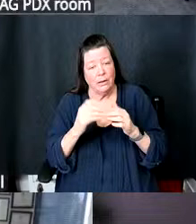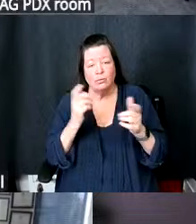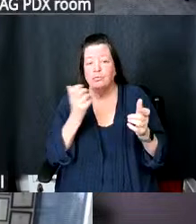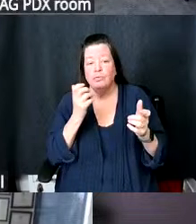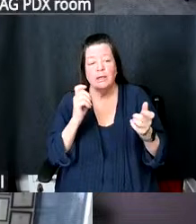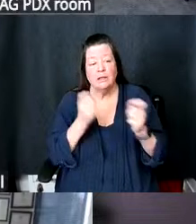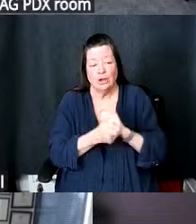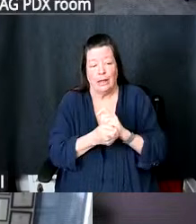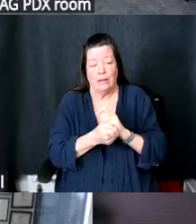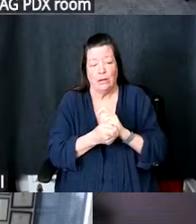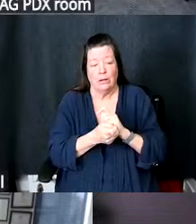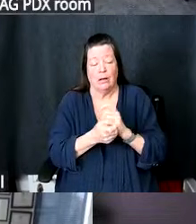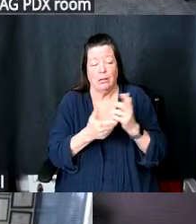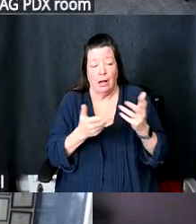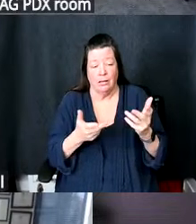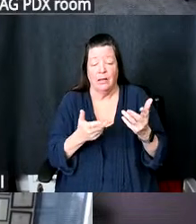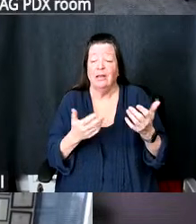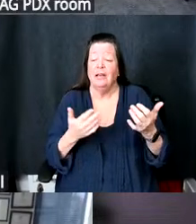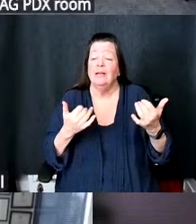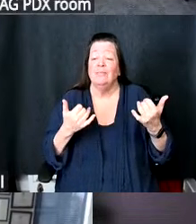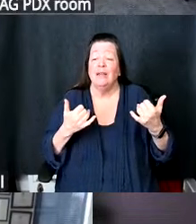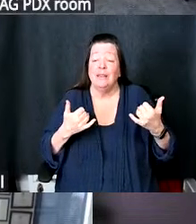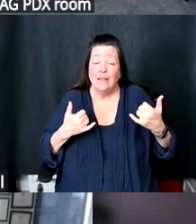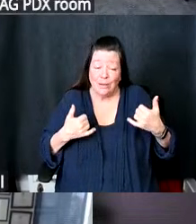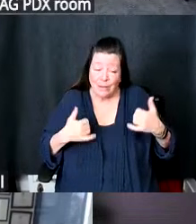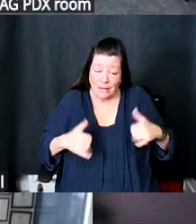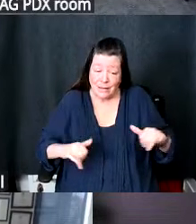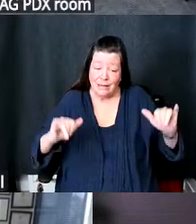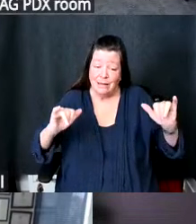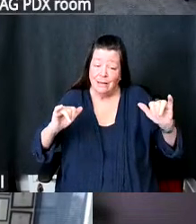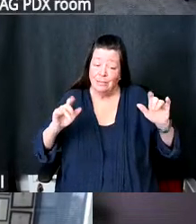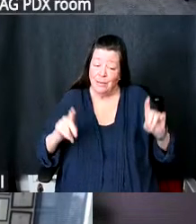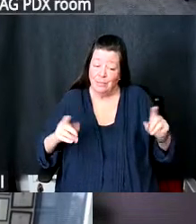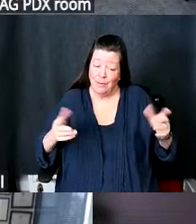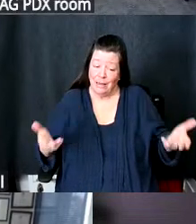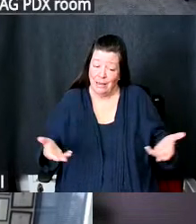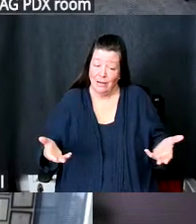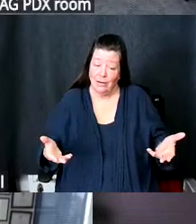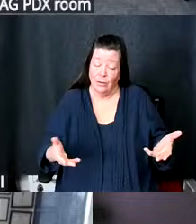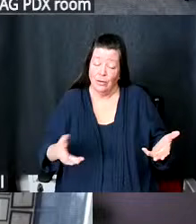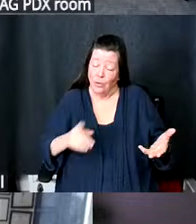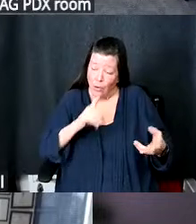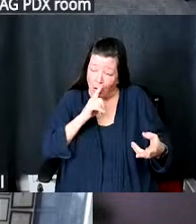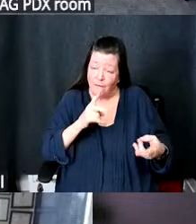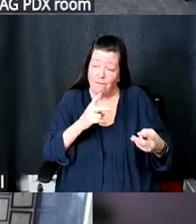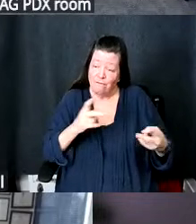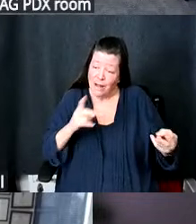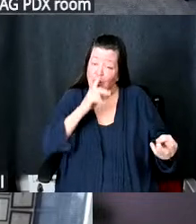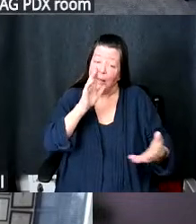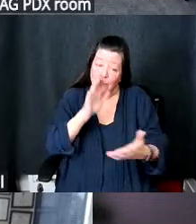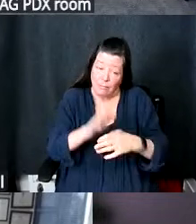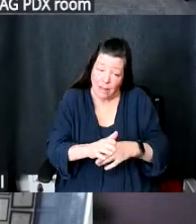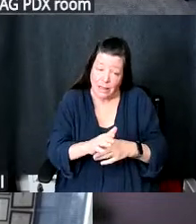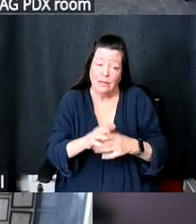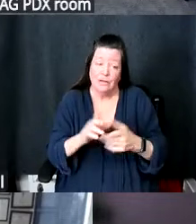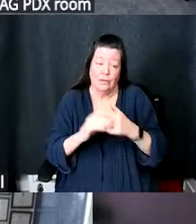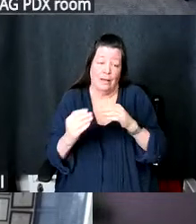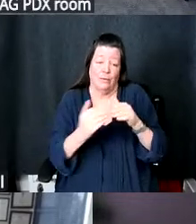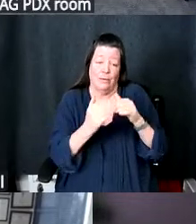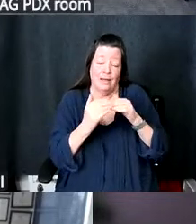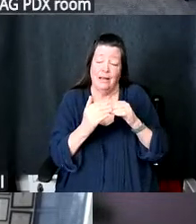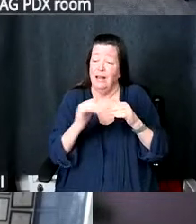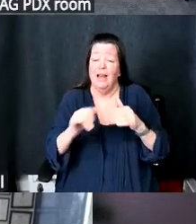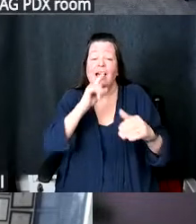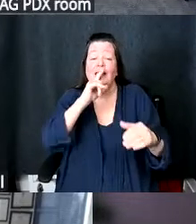people and organizations at this table that are deeply committed to equity, and that commitment is not